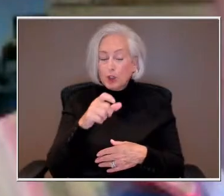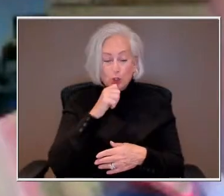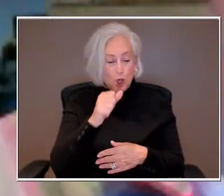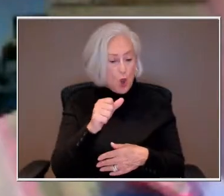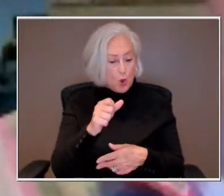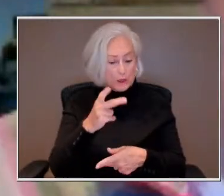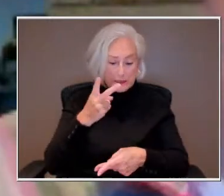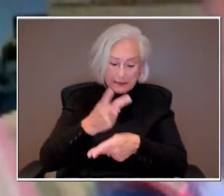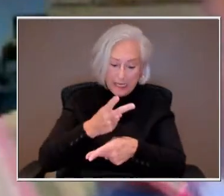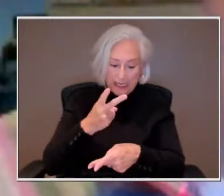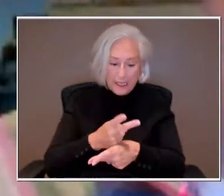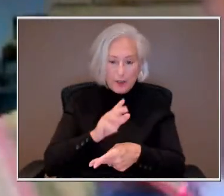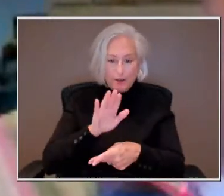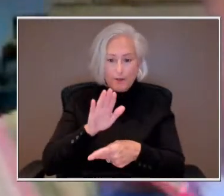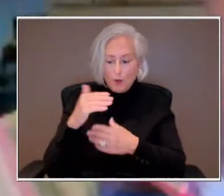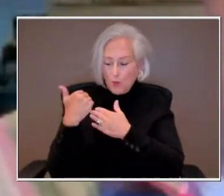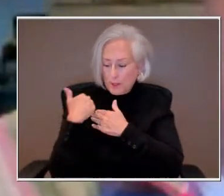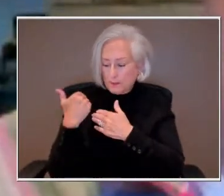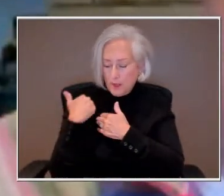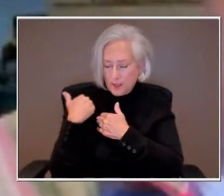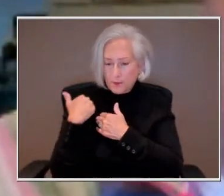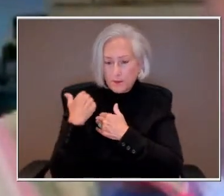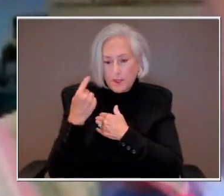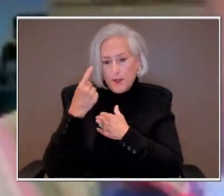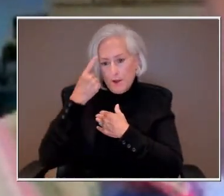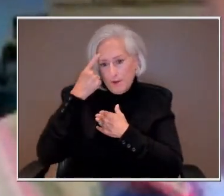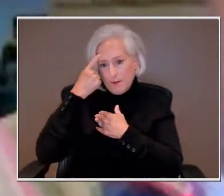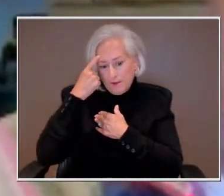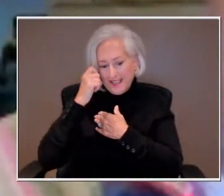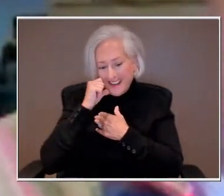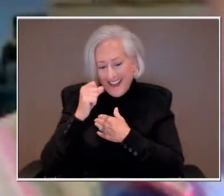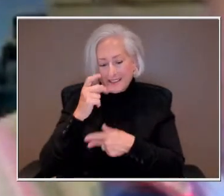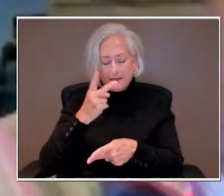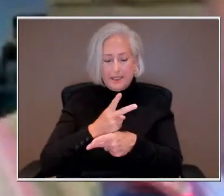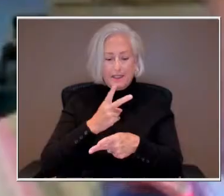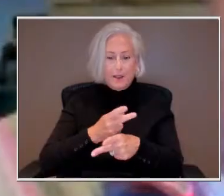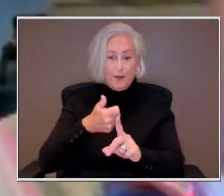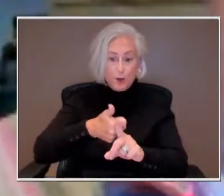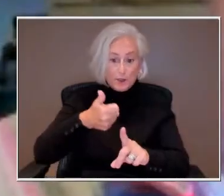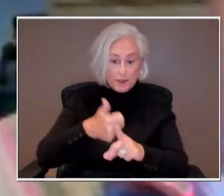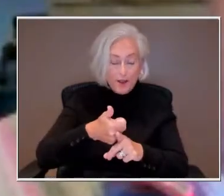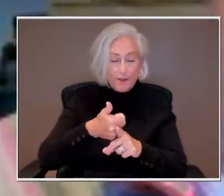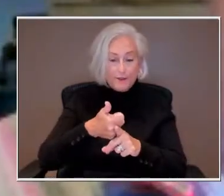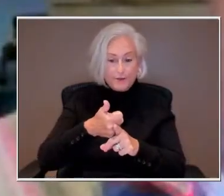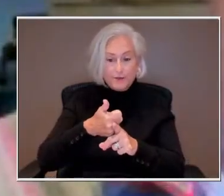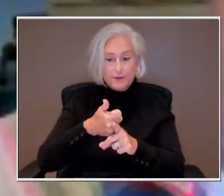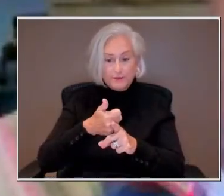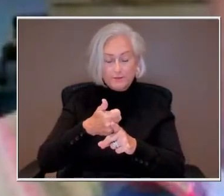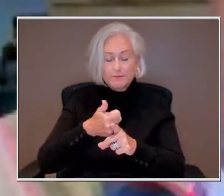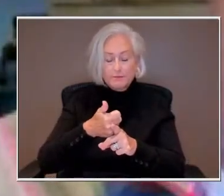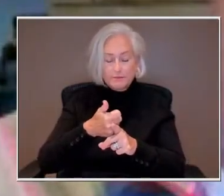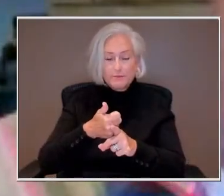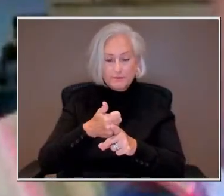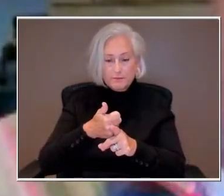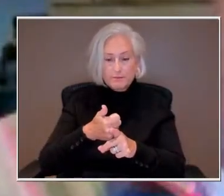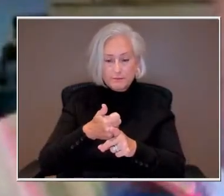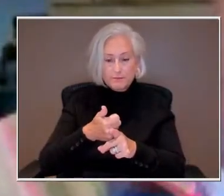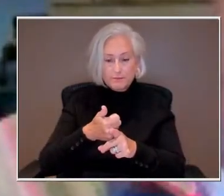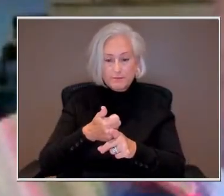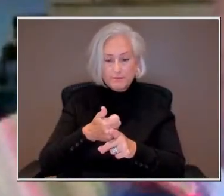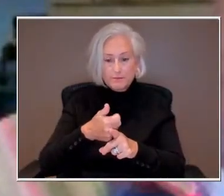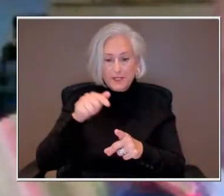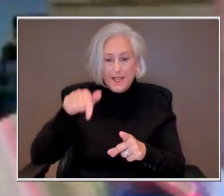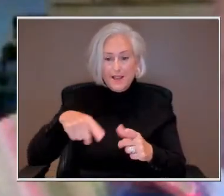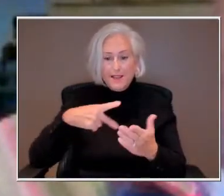the responsibility of not taking care of yourself, then I would say this program